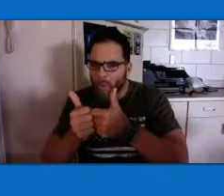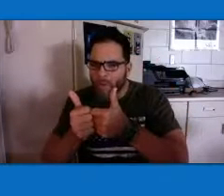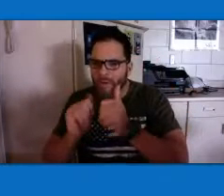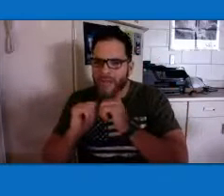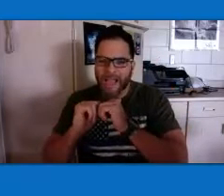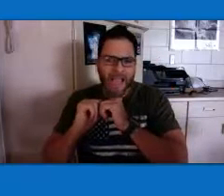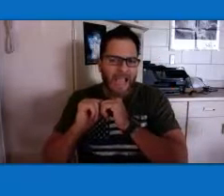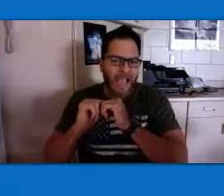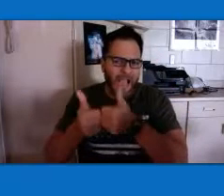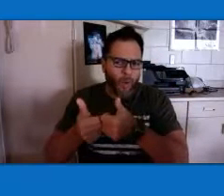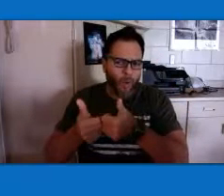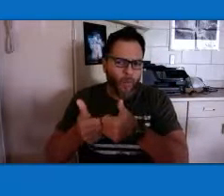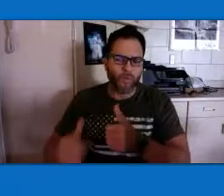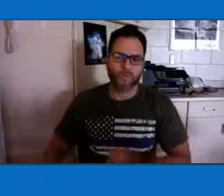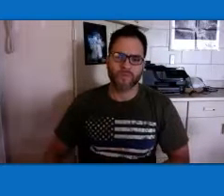how,